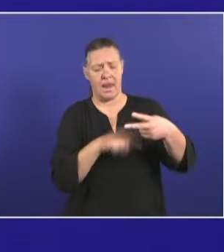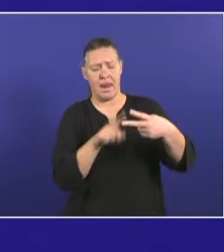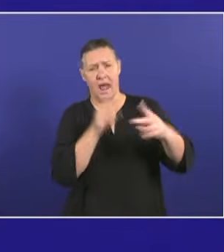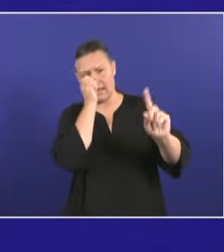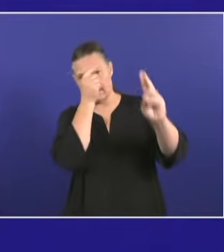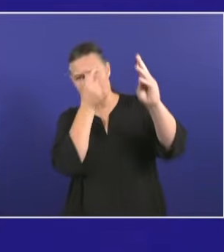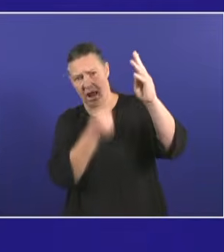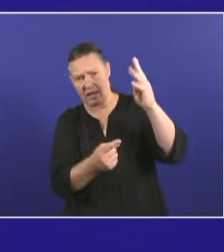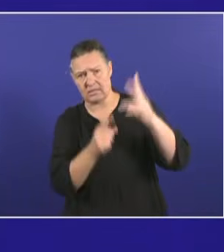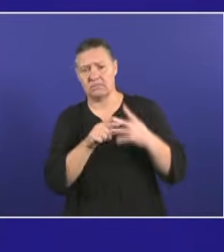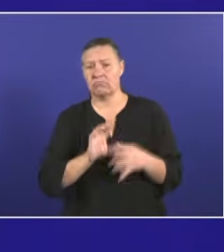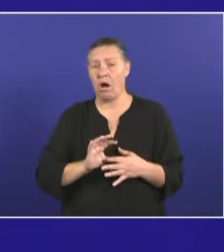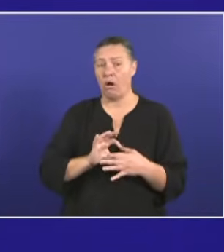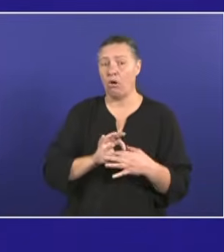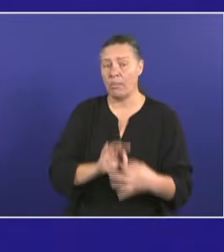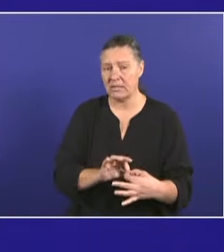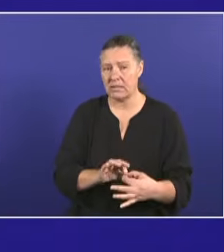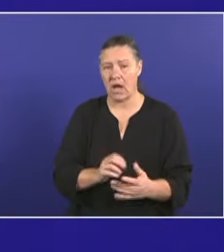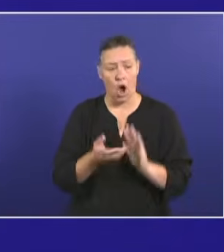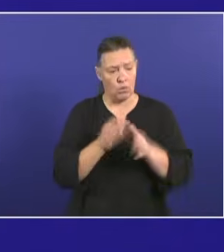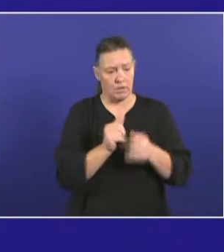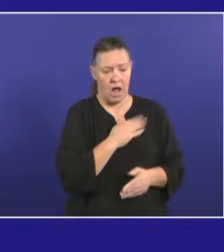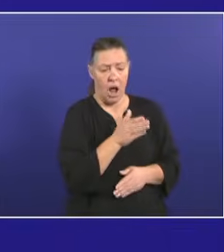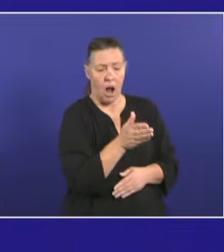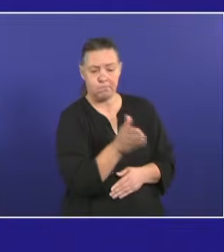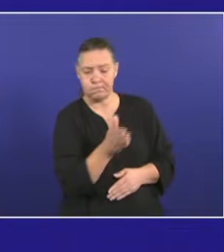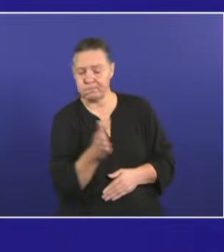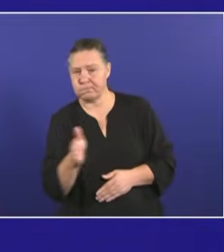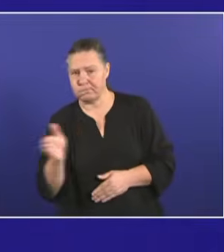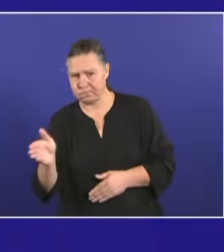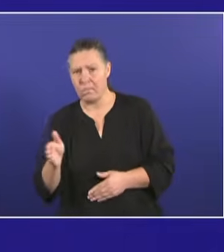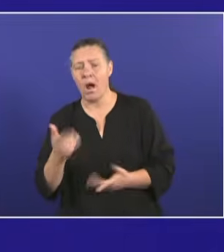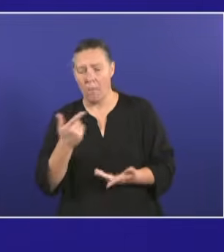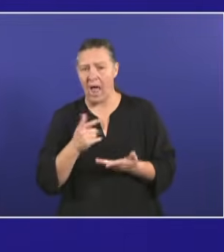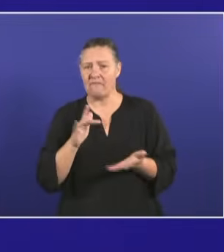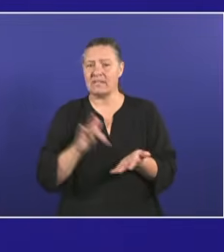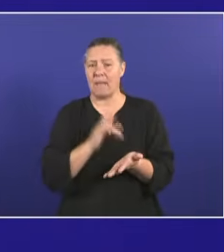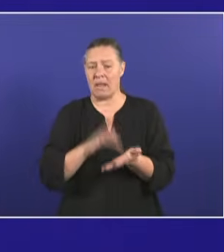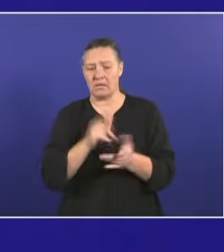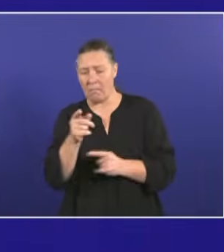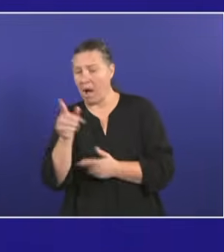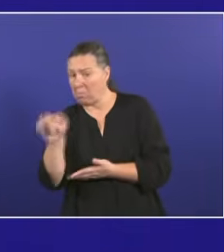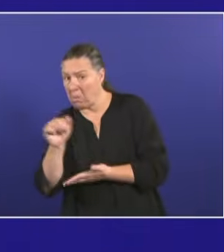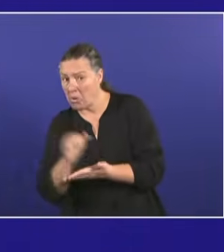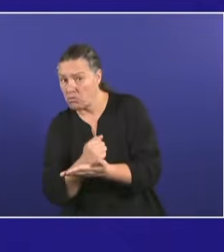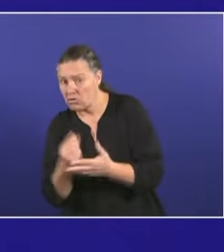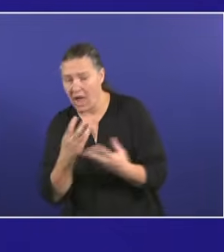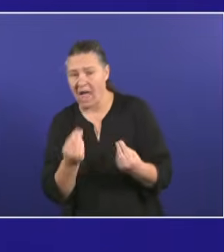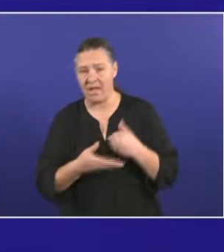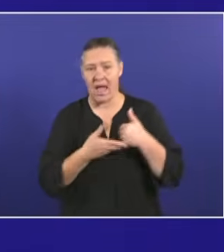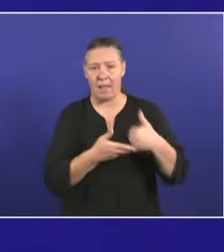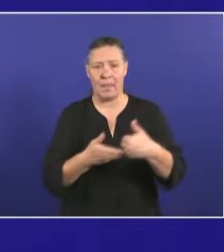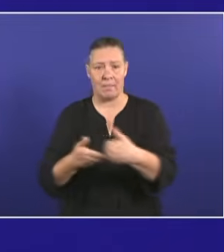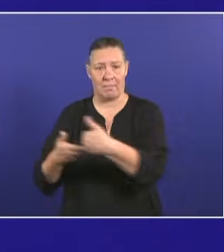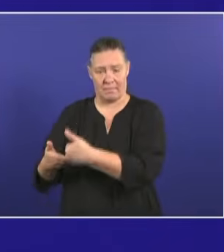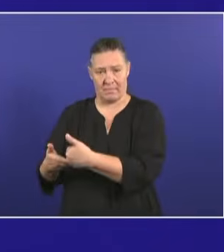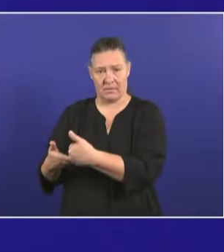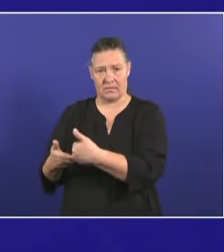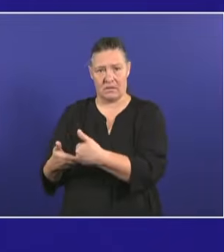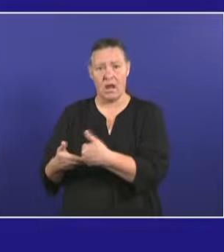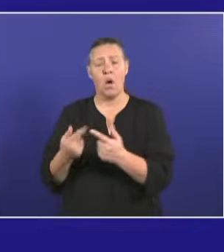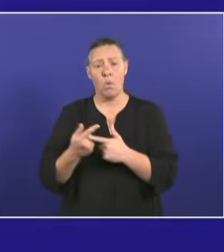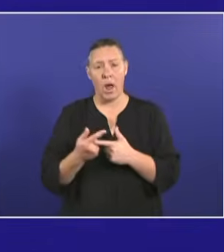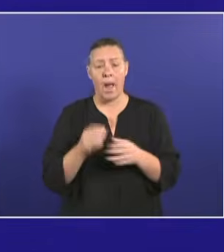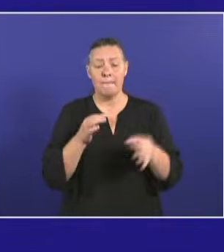we committed, we were present in communities with our little tablets helping them register, because this is what a serious